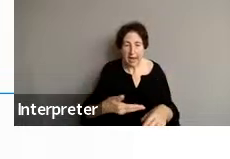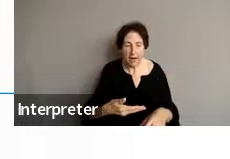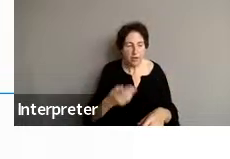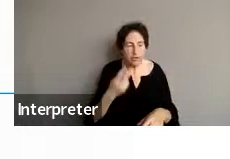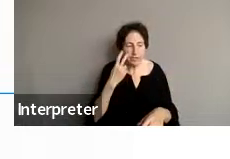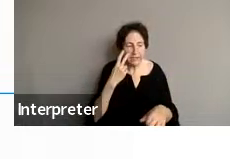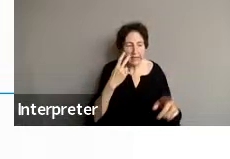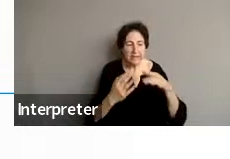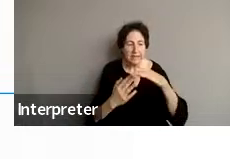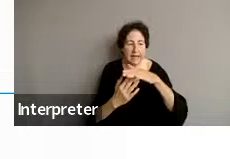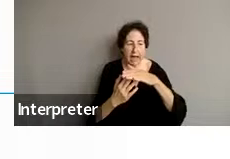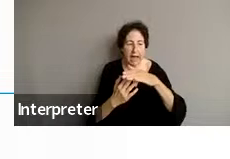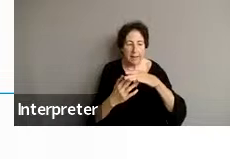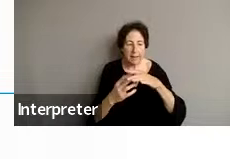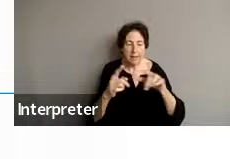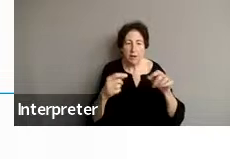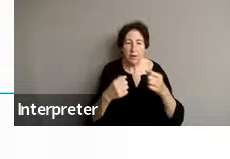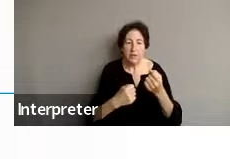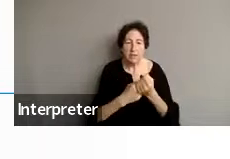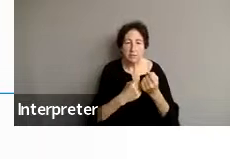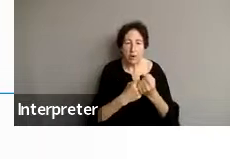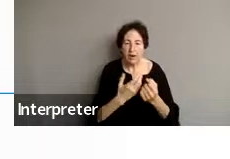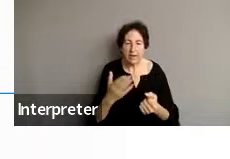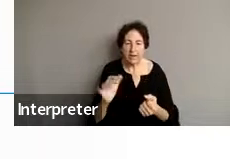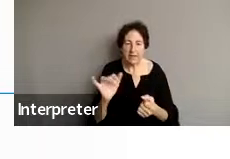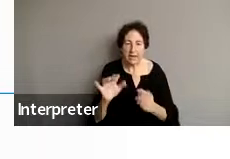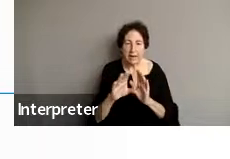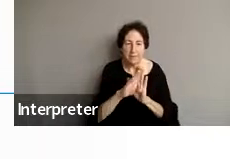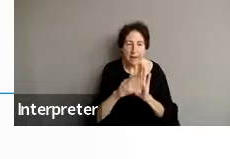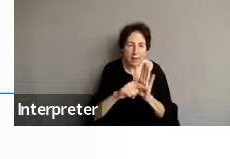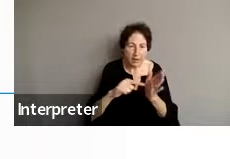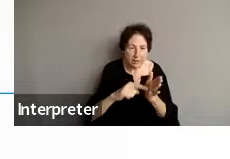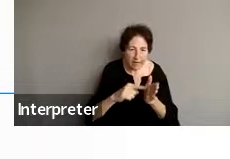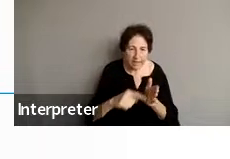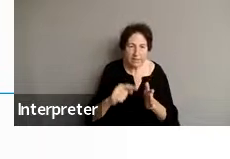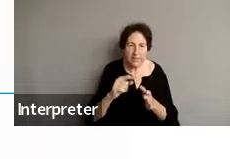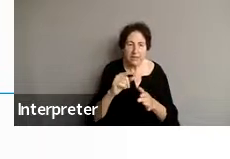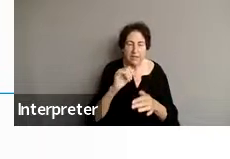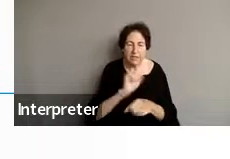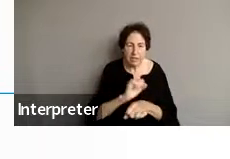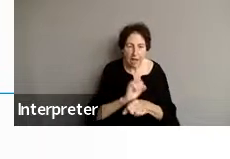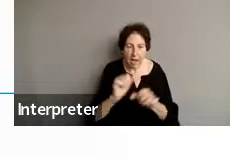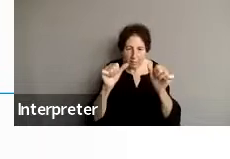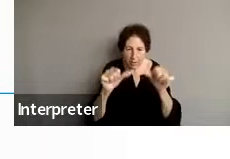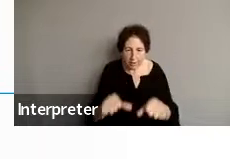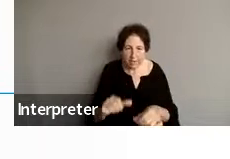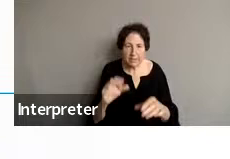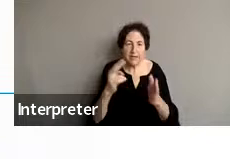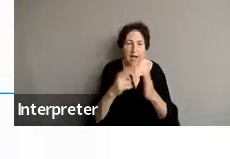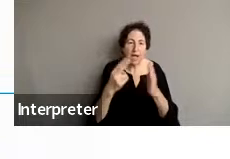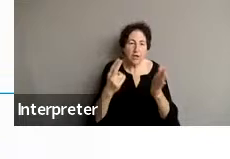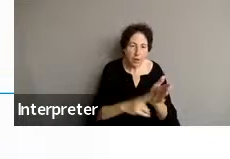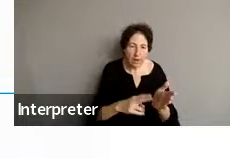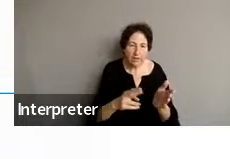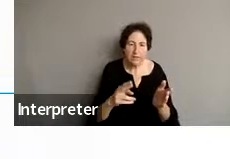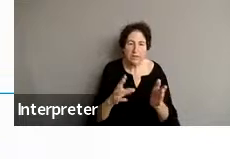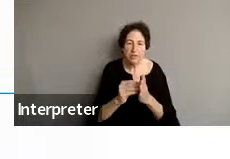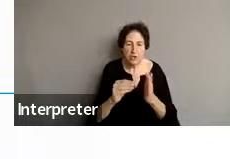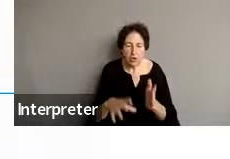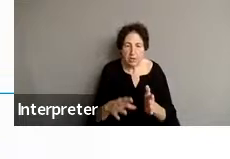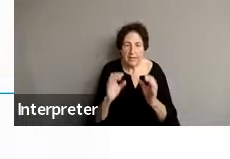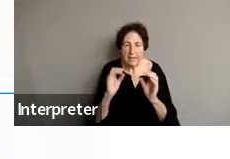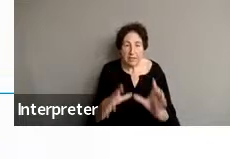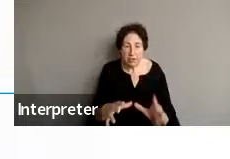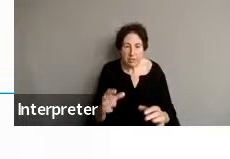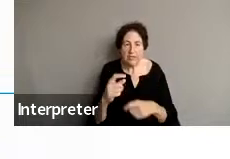see at the top of the slide, we support with things like background checks, job postings, contracts, student teachers, subs, and